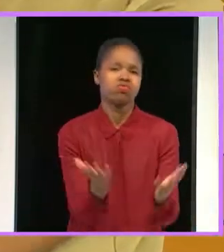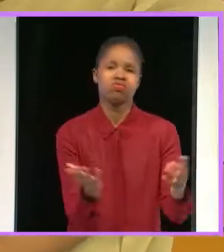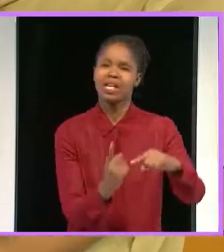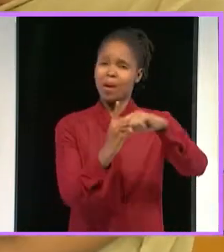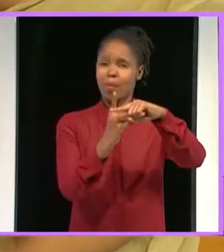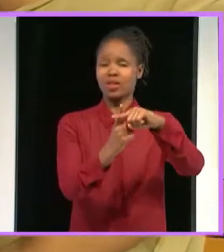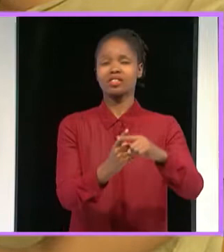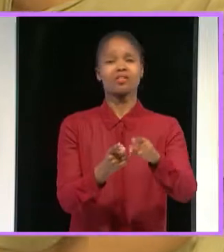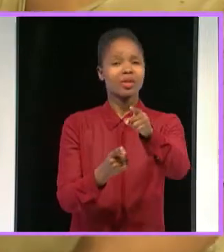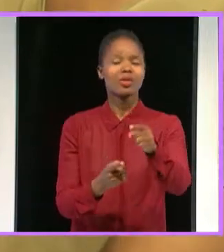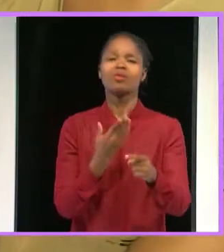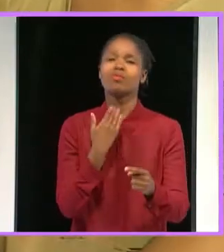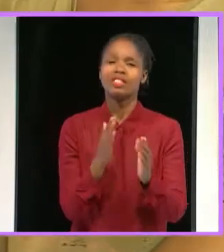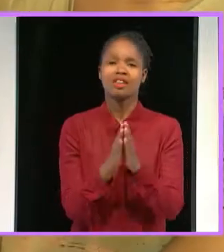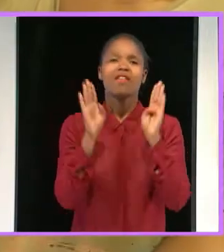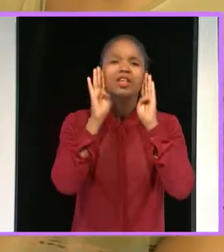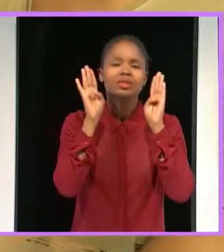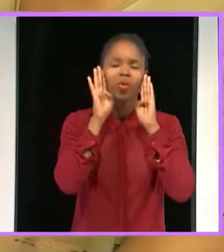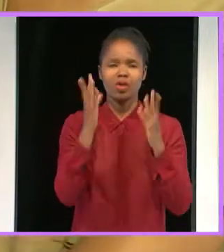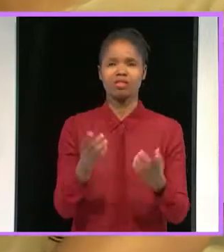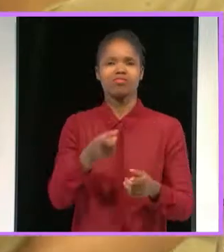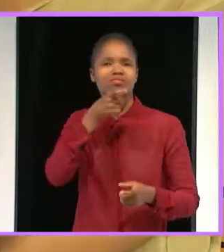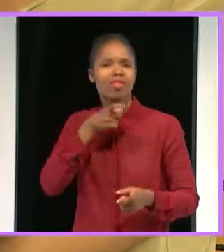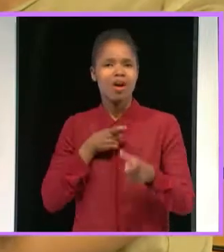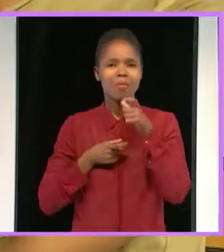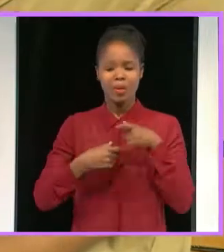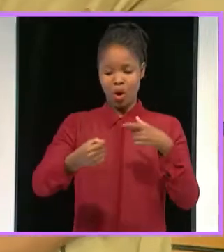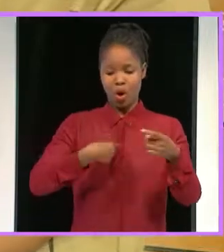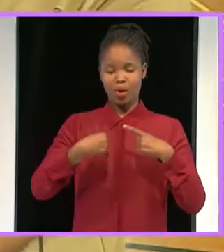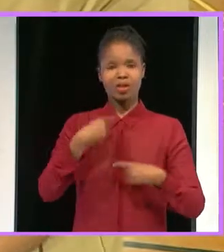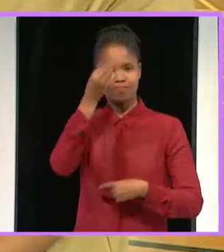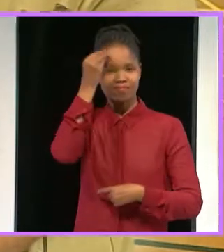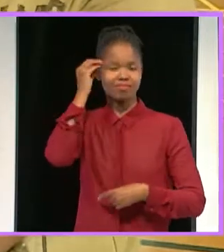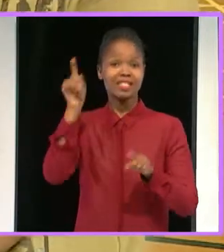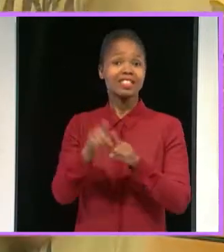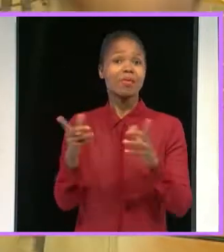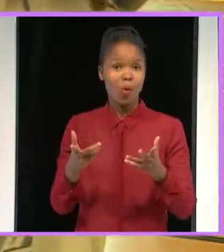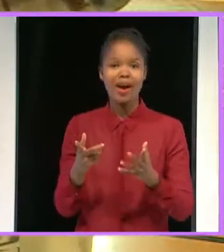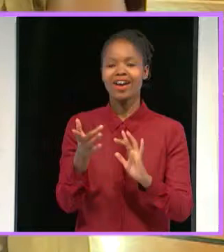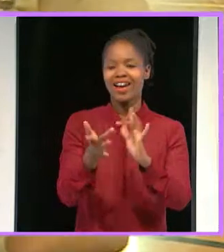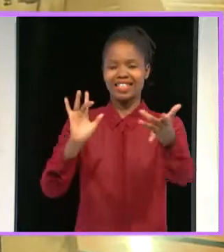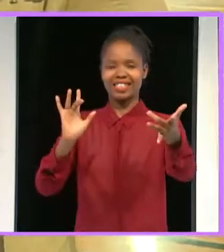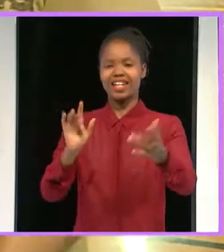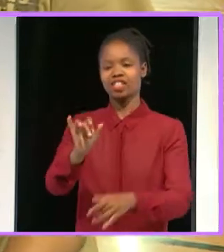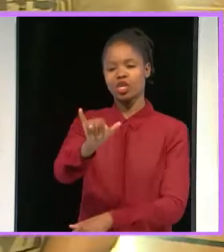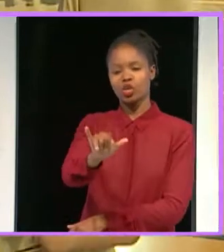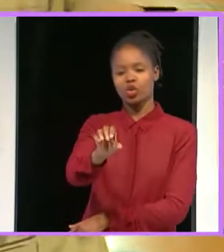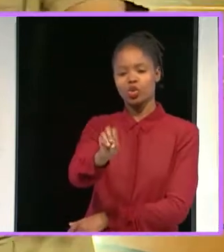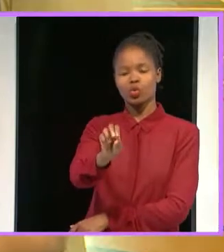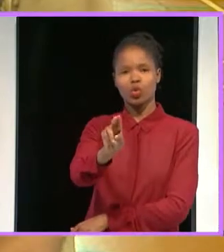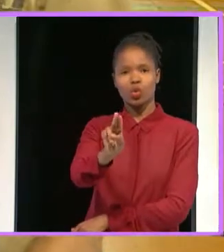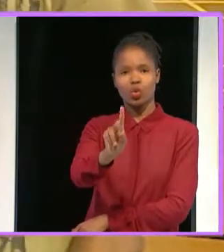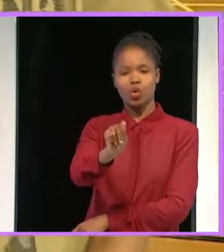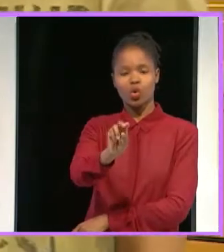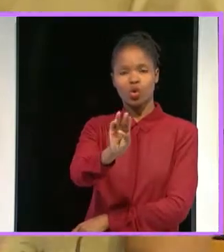in mind, please speak to us on our Facebook page, Beyond Boundaries, and then you can check us on YouTube. If you search for it, Beyond Boundaries,